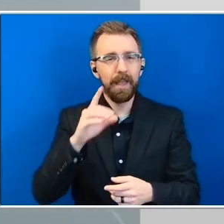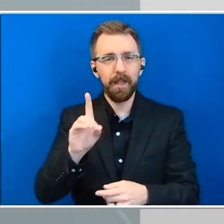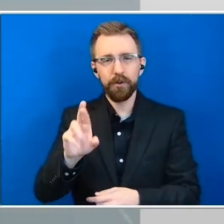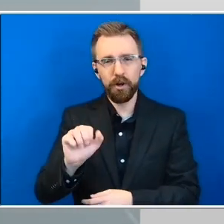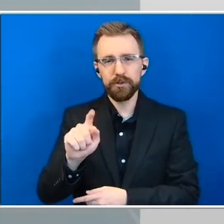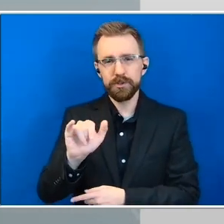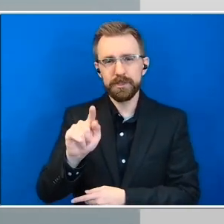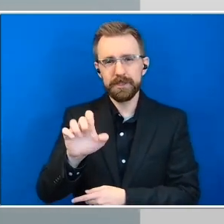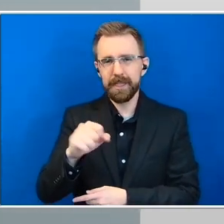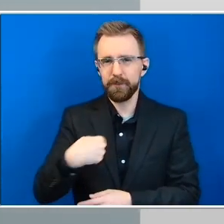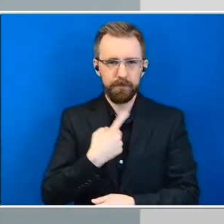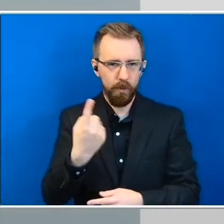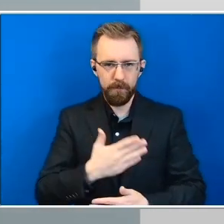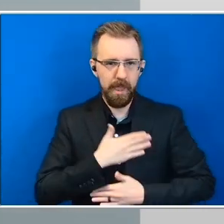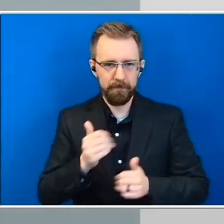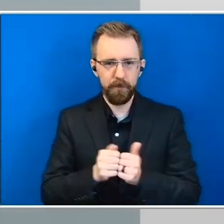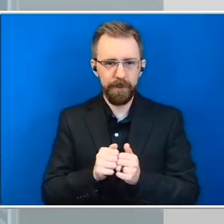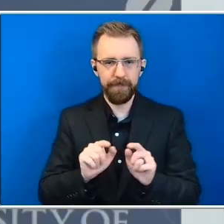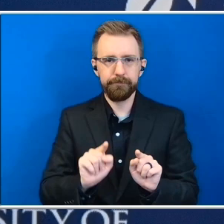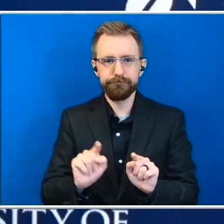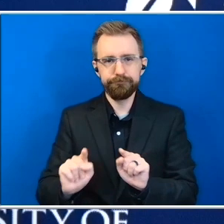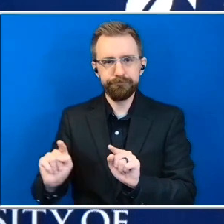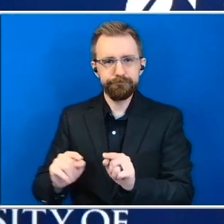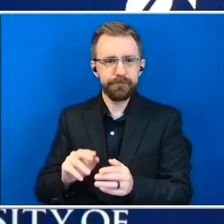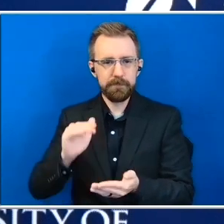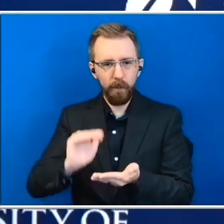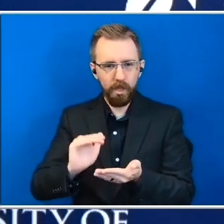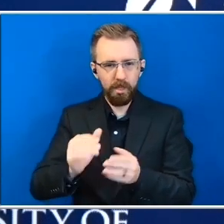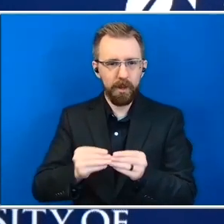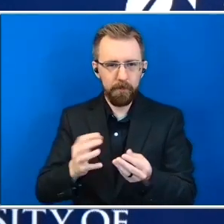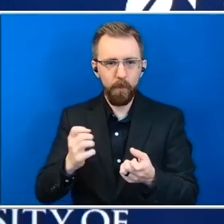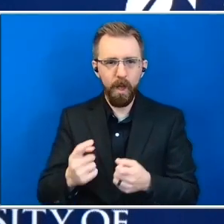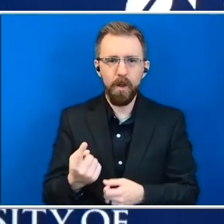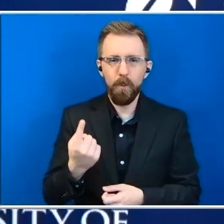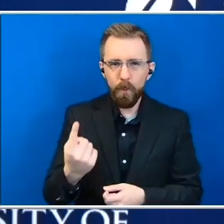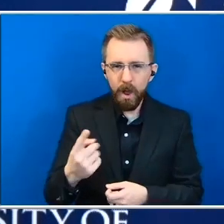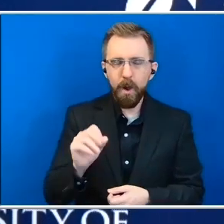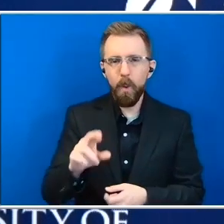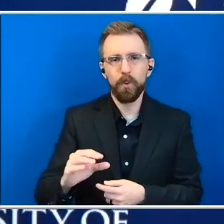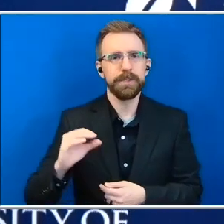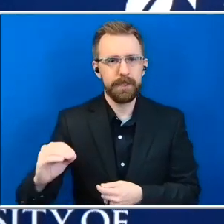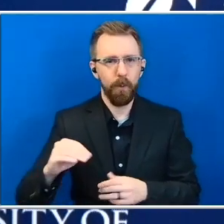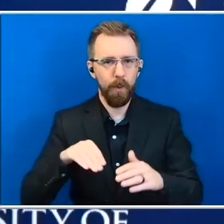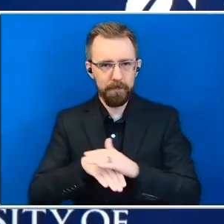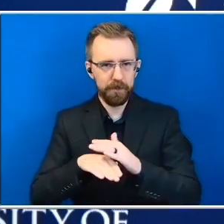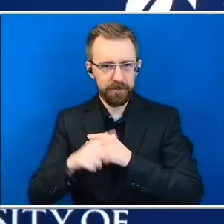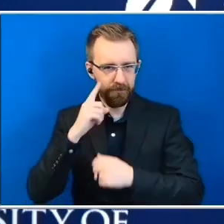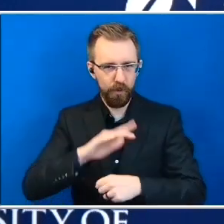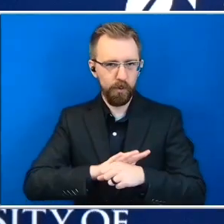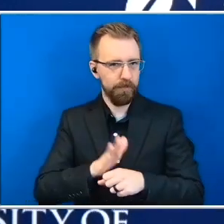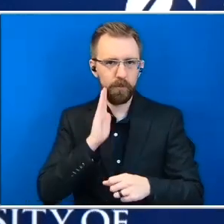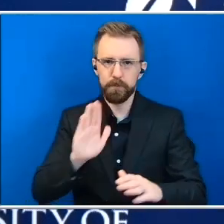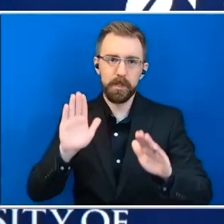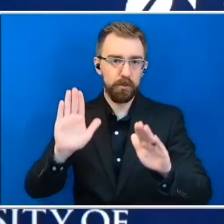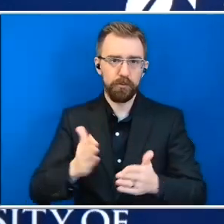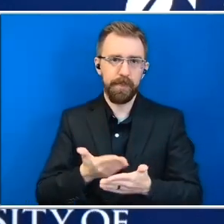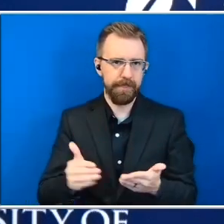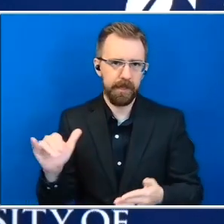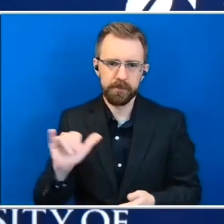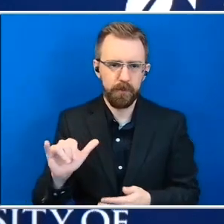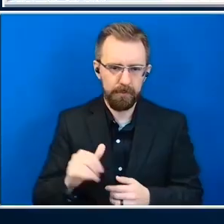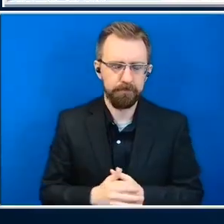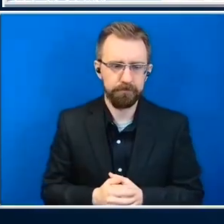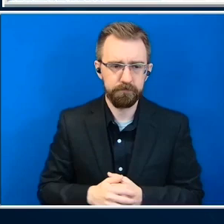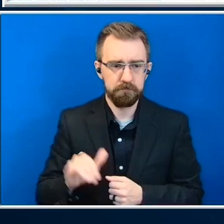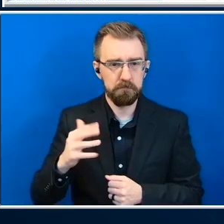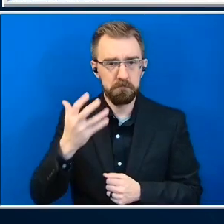those single digits. Definitely want to get down to 1 or 0 admissions for COVID. That would be a great thing as well. Yeah, but that's a pretty low number to get down